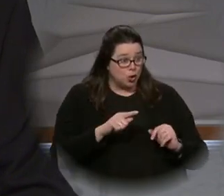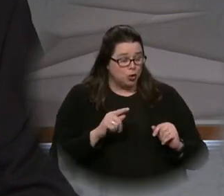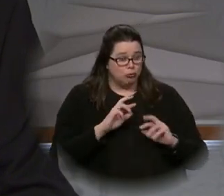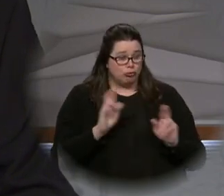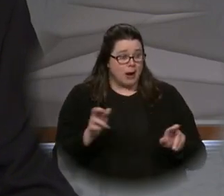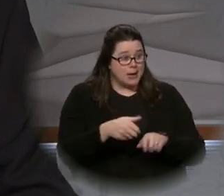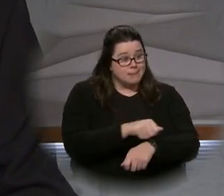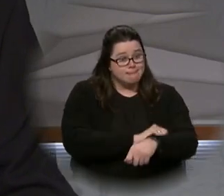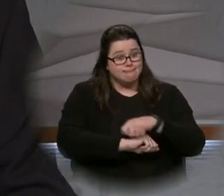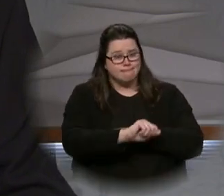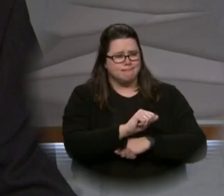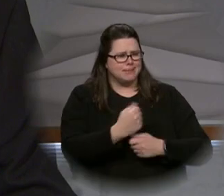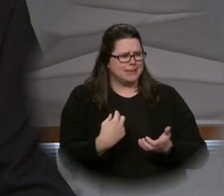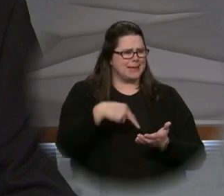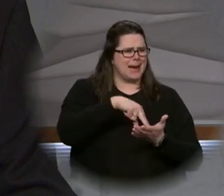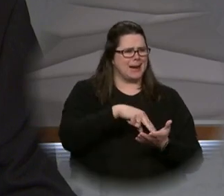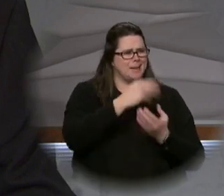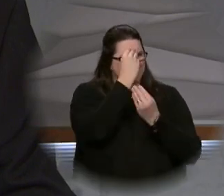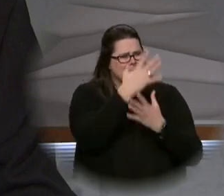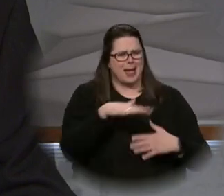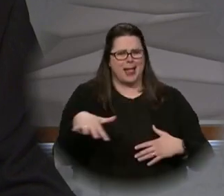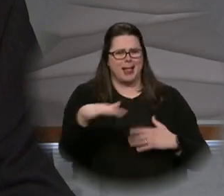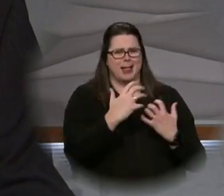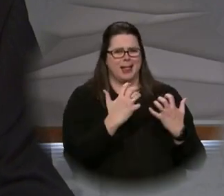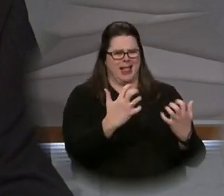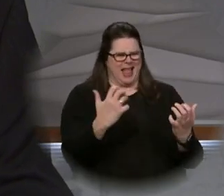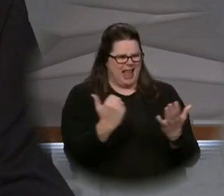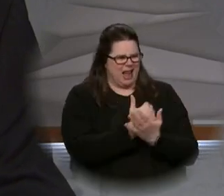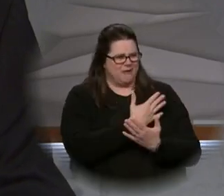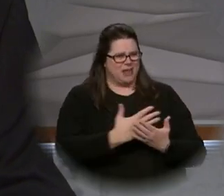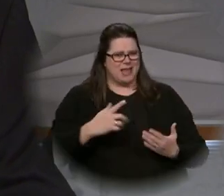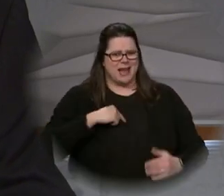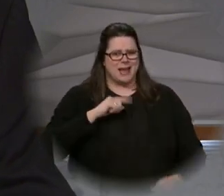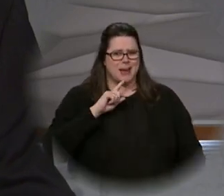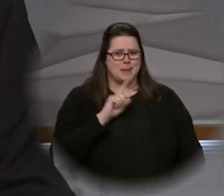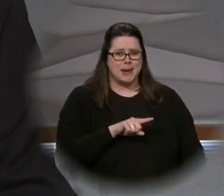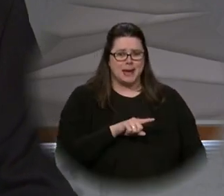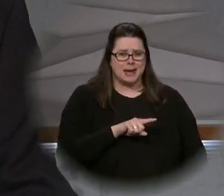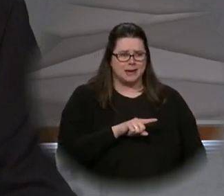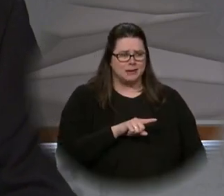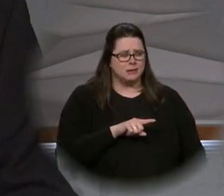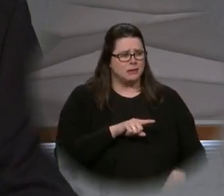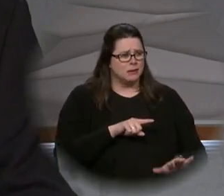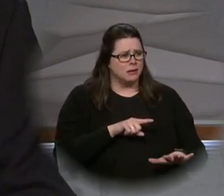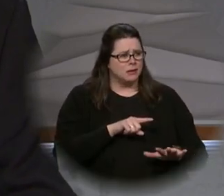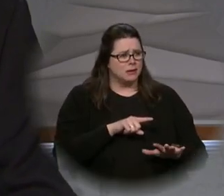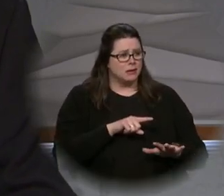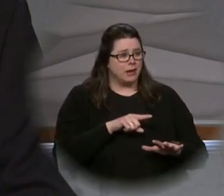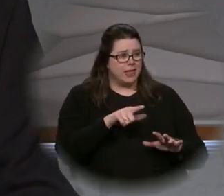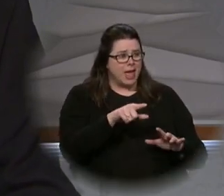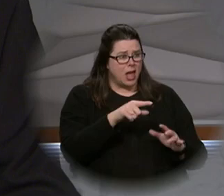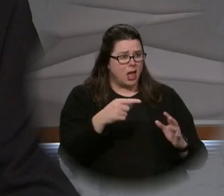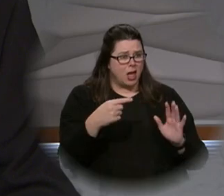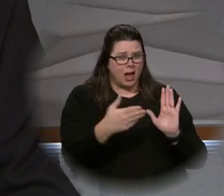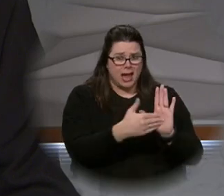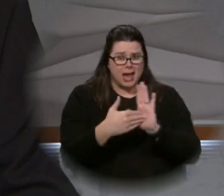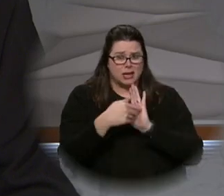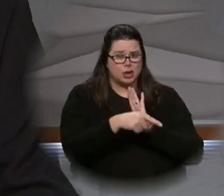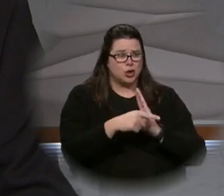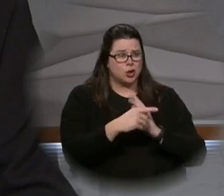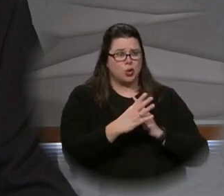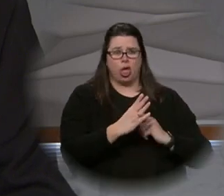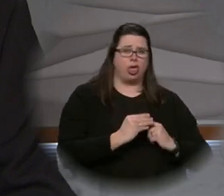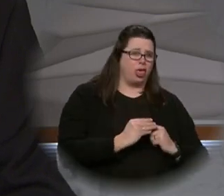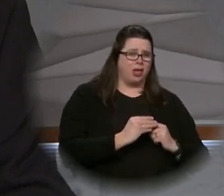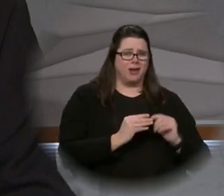loins? Stand up and tell them all that I command you. Be not crushed on their account, as though I